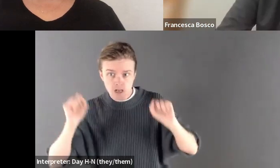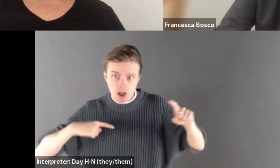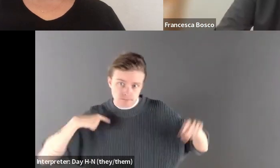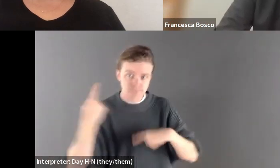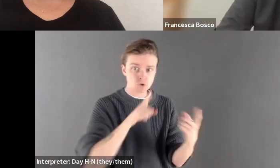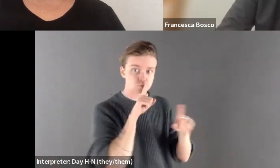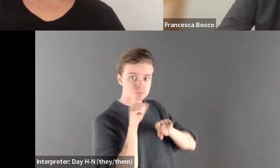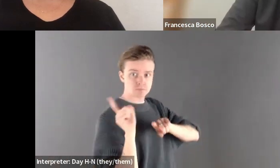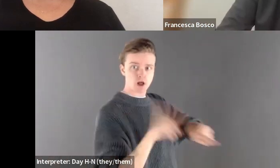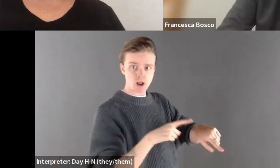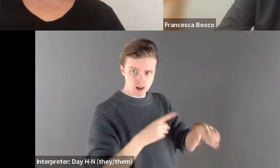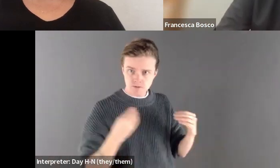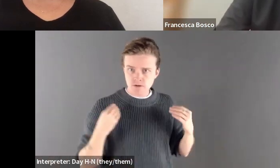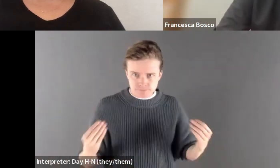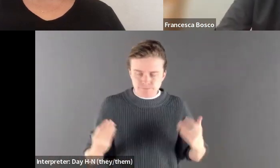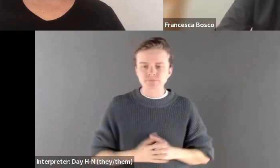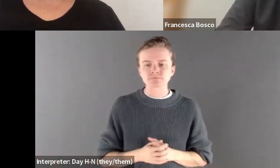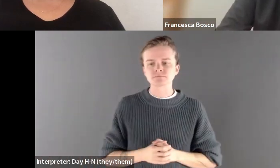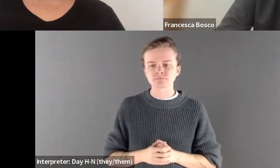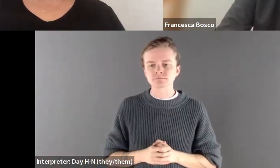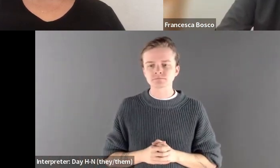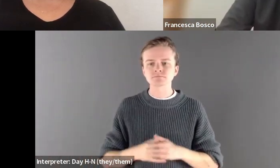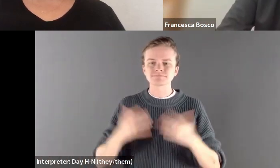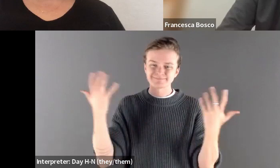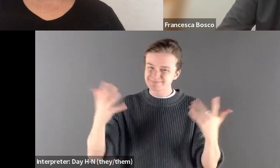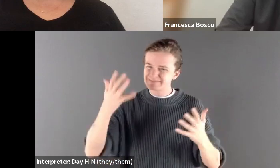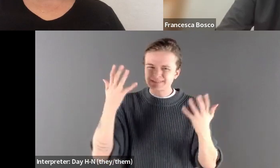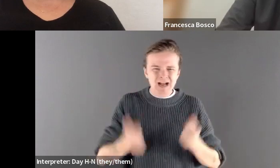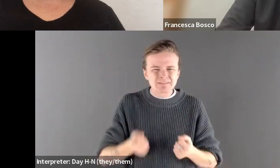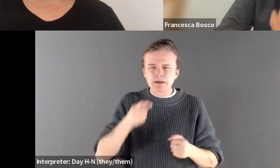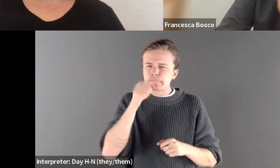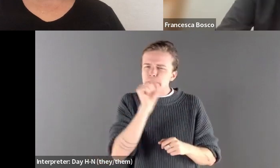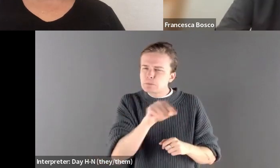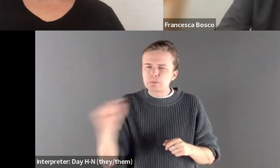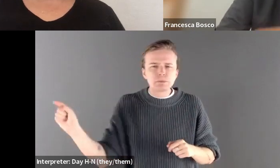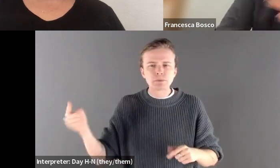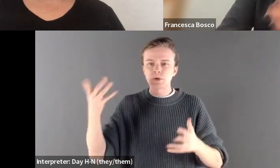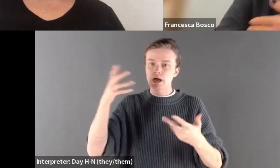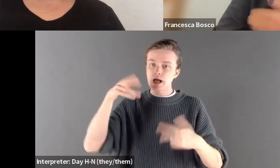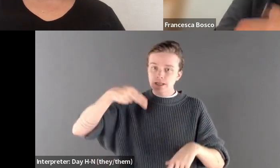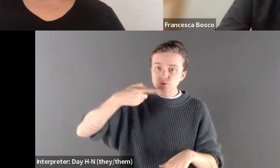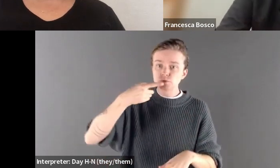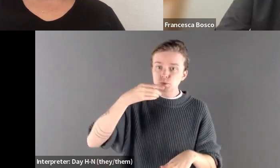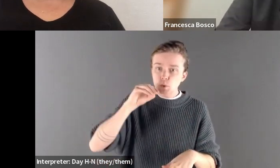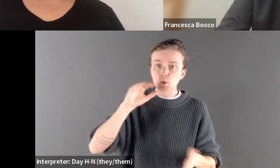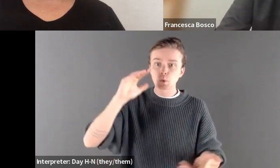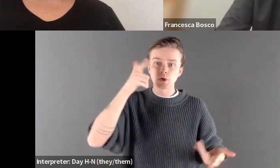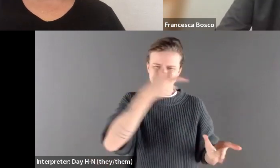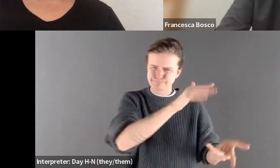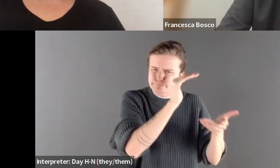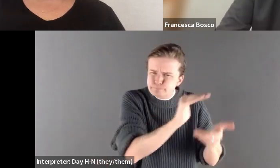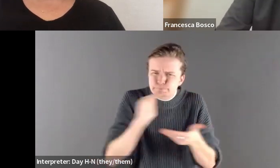remains a problem. So very few NGOs have completed, for example, have completed a general